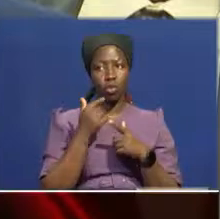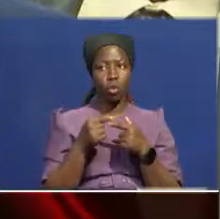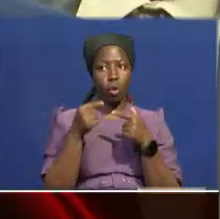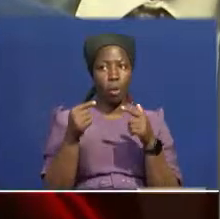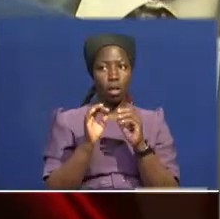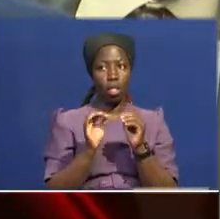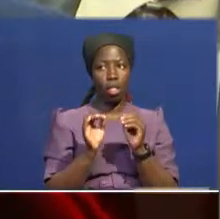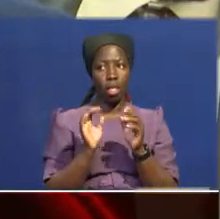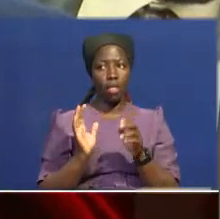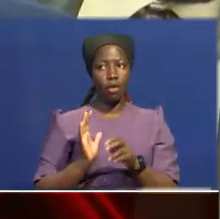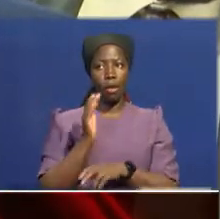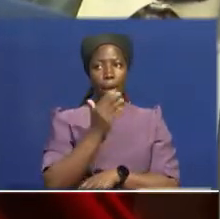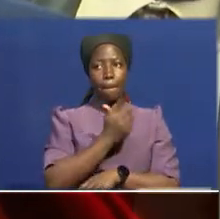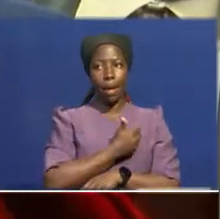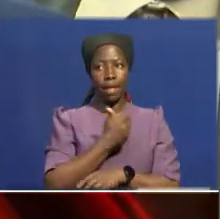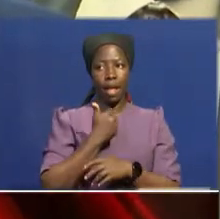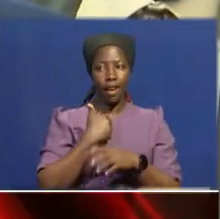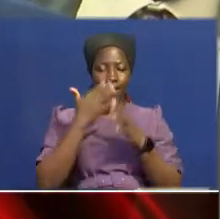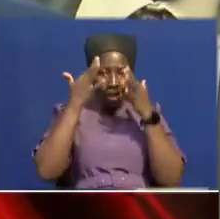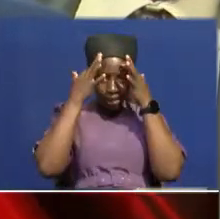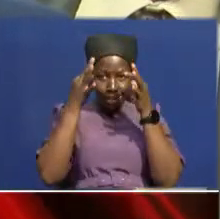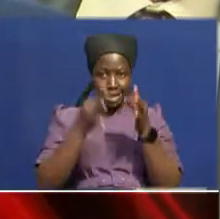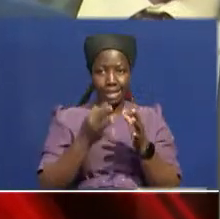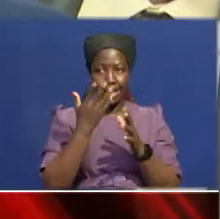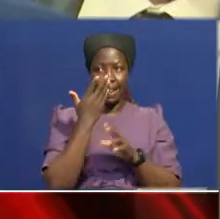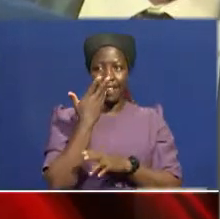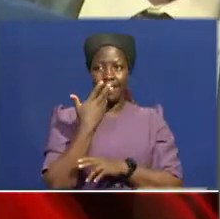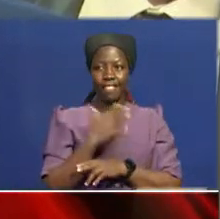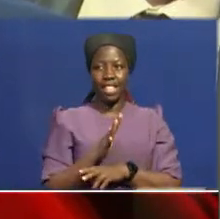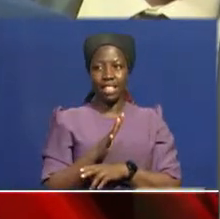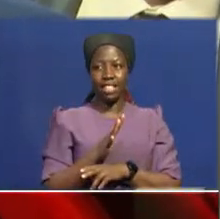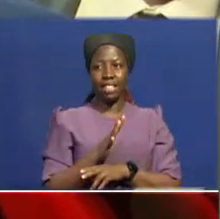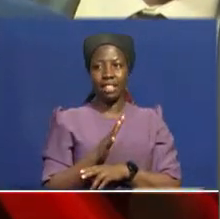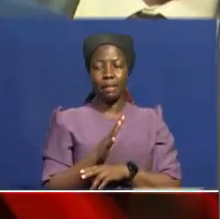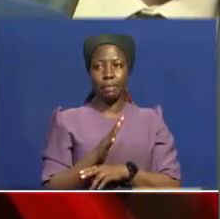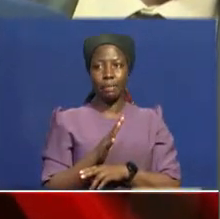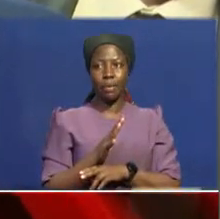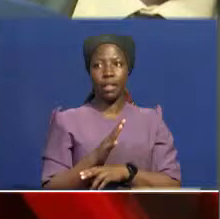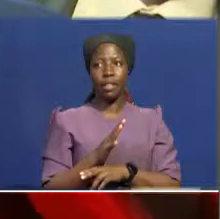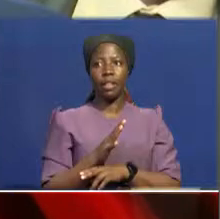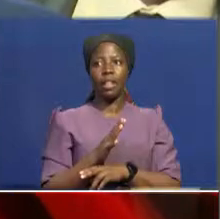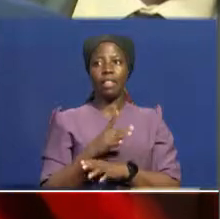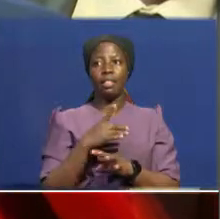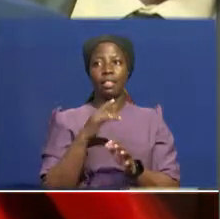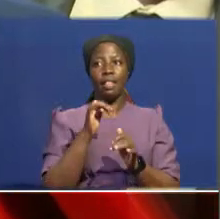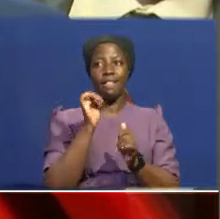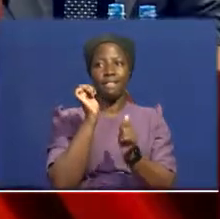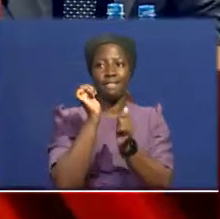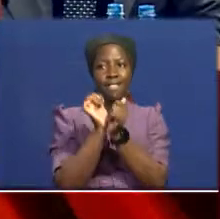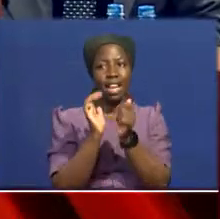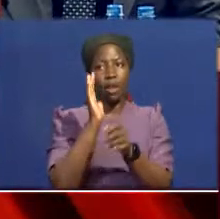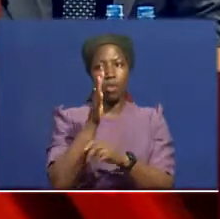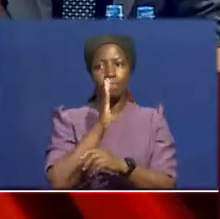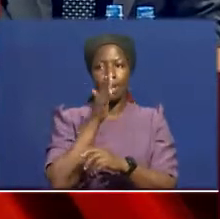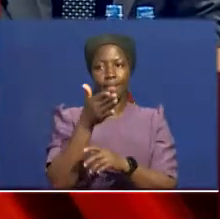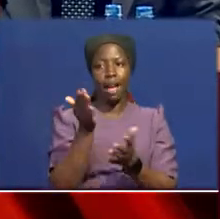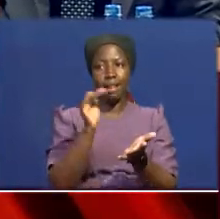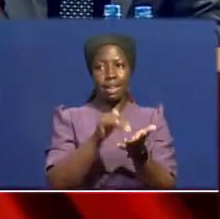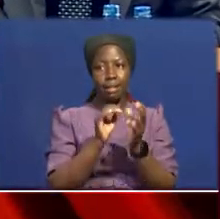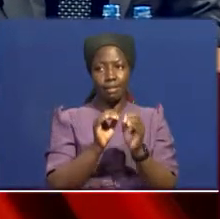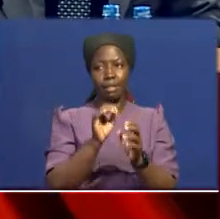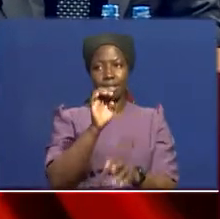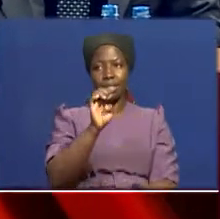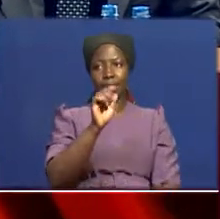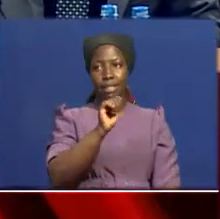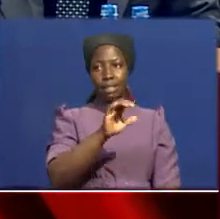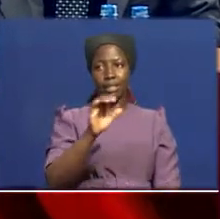The committee has resolved that he does not pay the fine. It's not going to be there anymore. EACC CEO